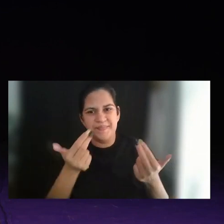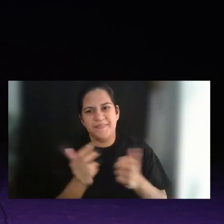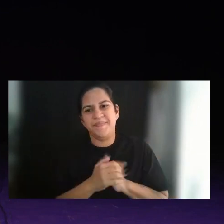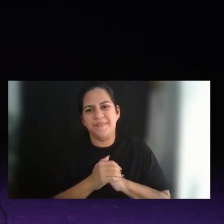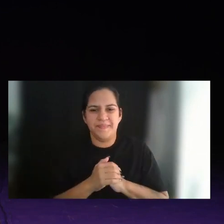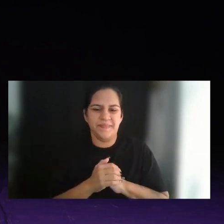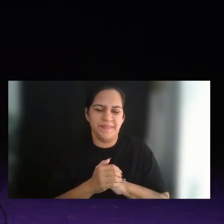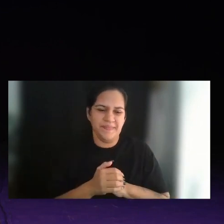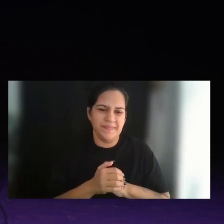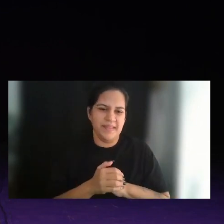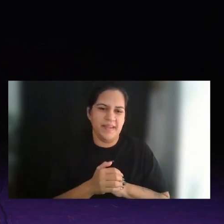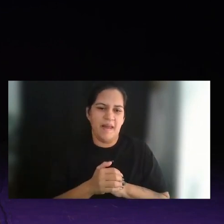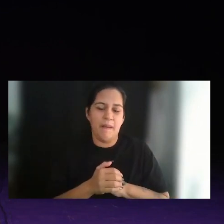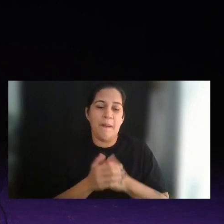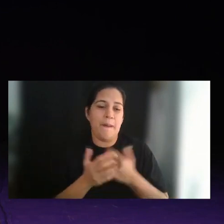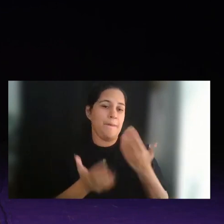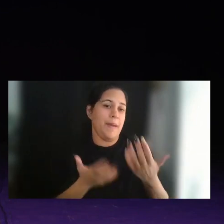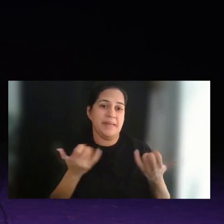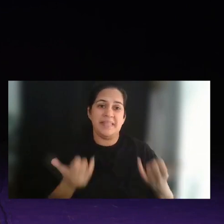Maybe today.